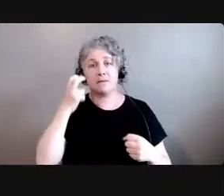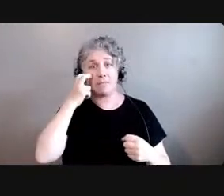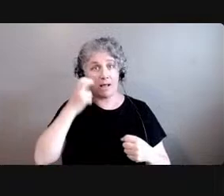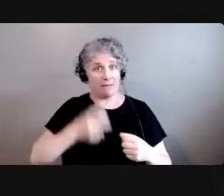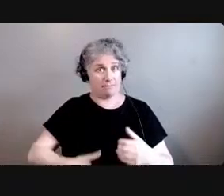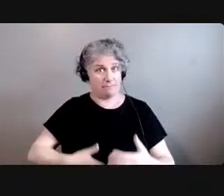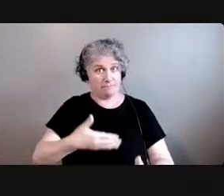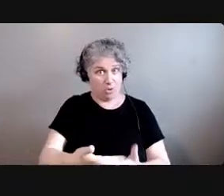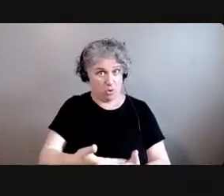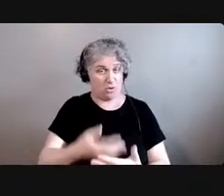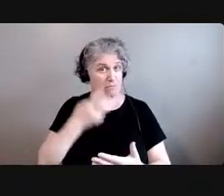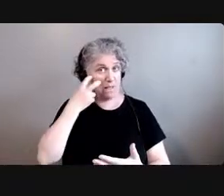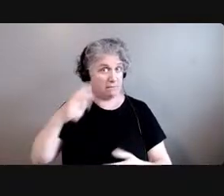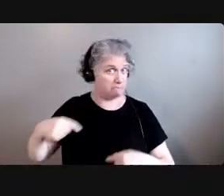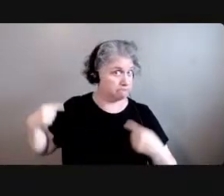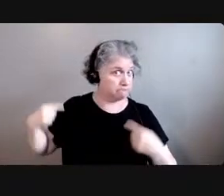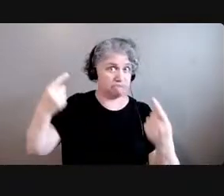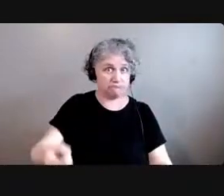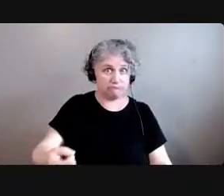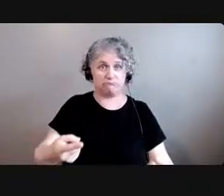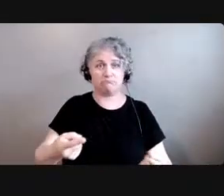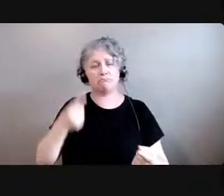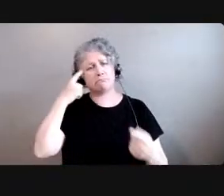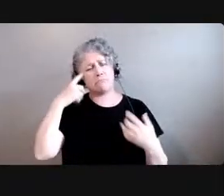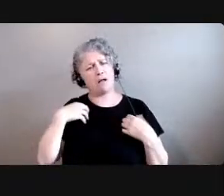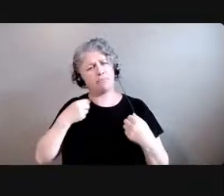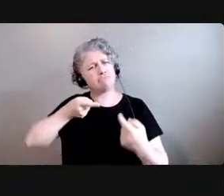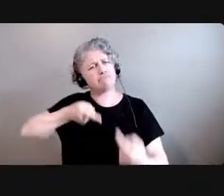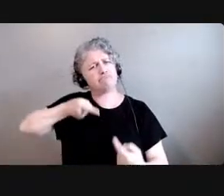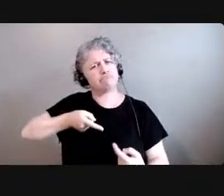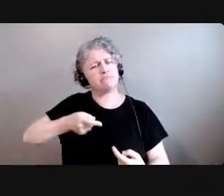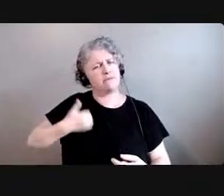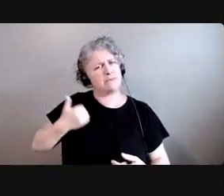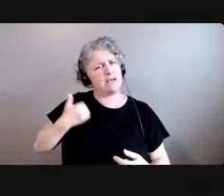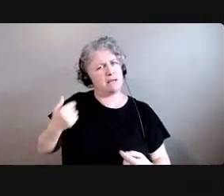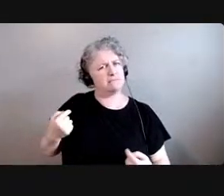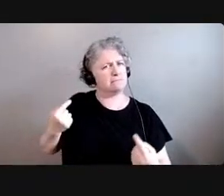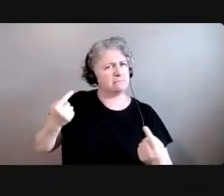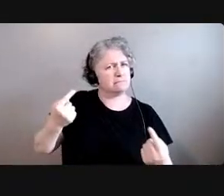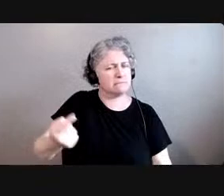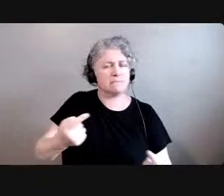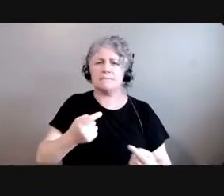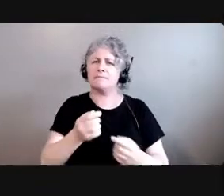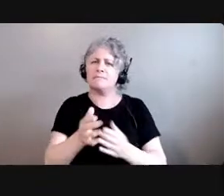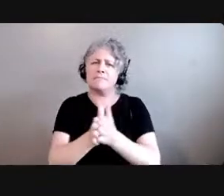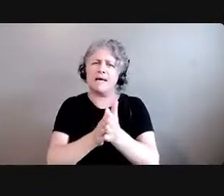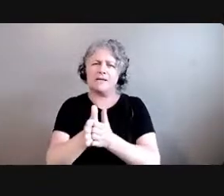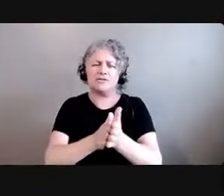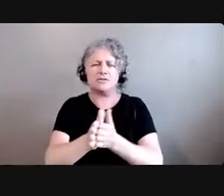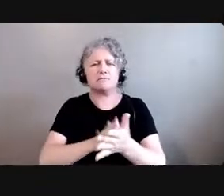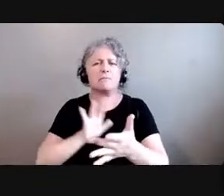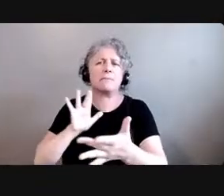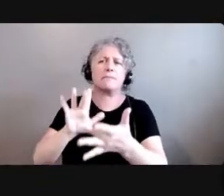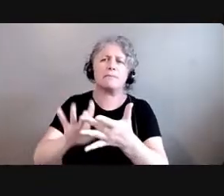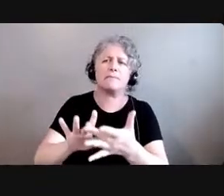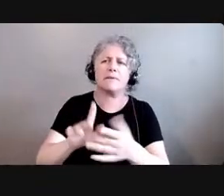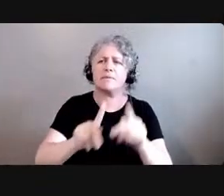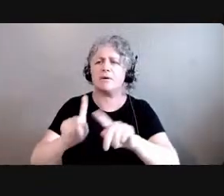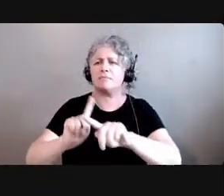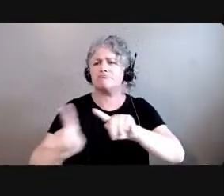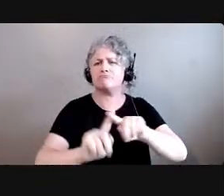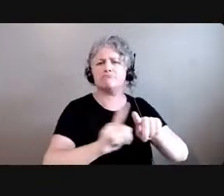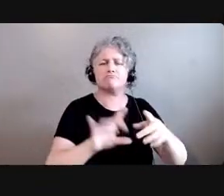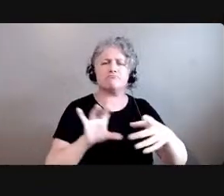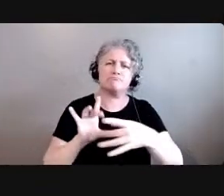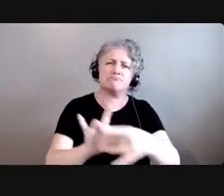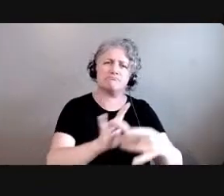health struggles from a young age, she is passionate about educating and connecting with people on disability and mental health through her music,